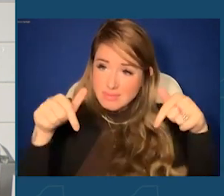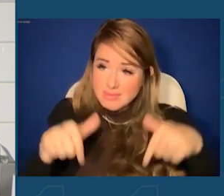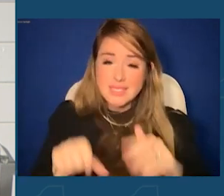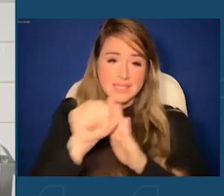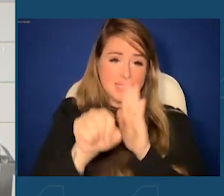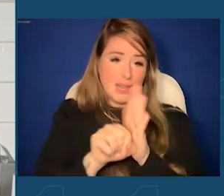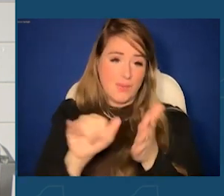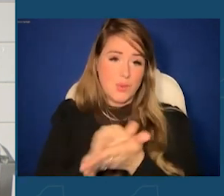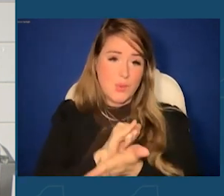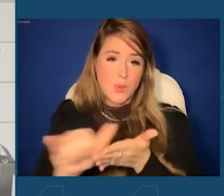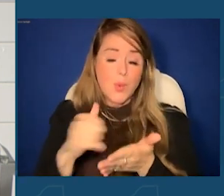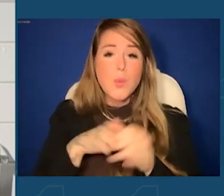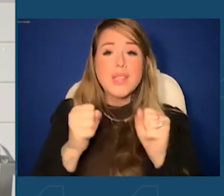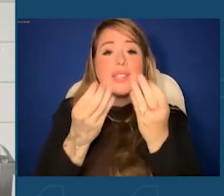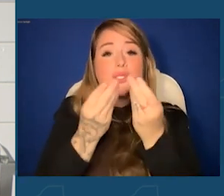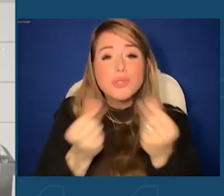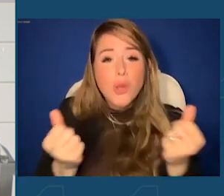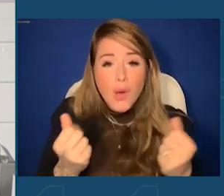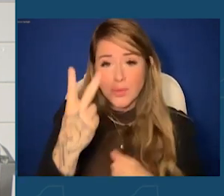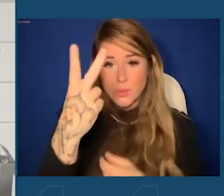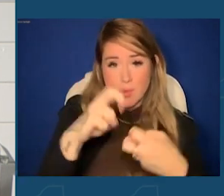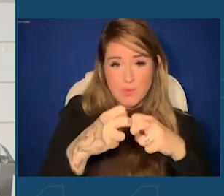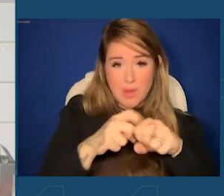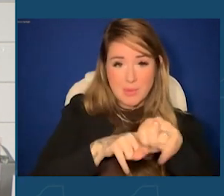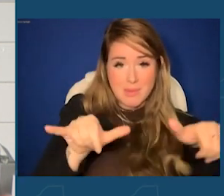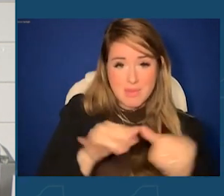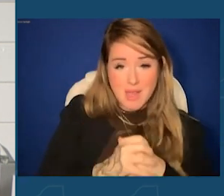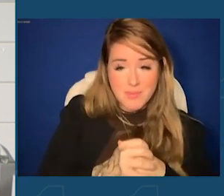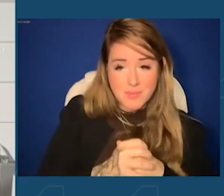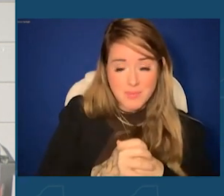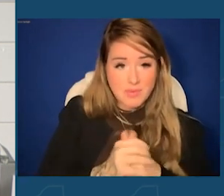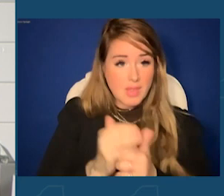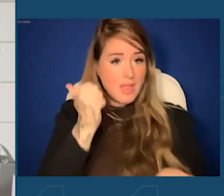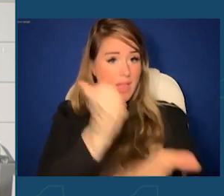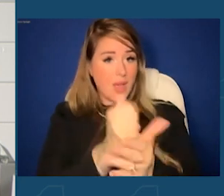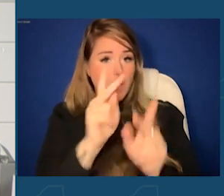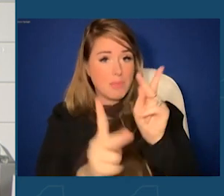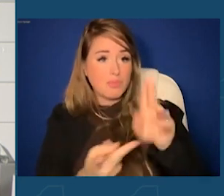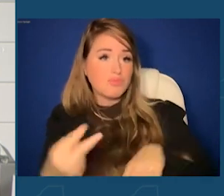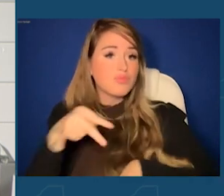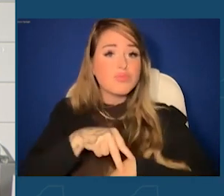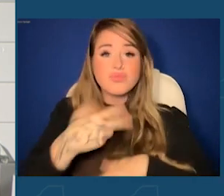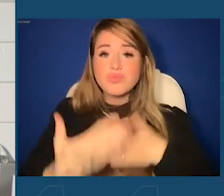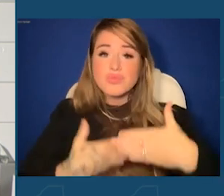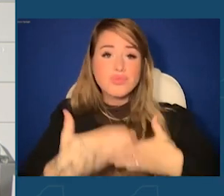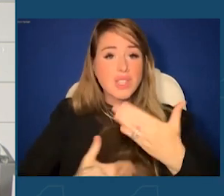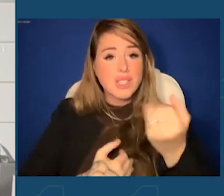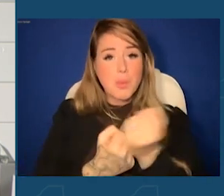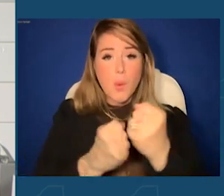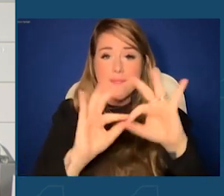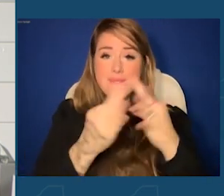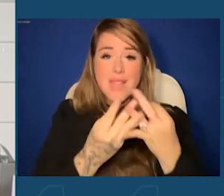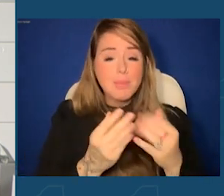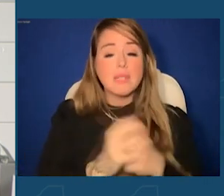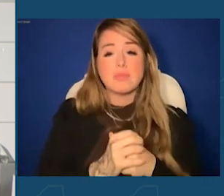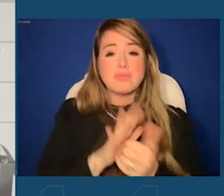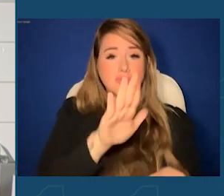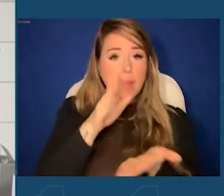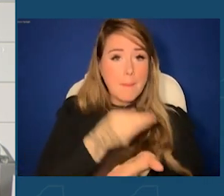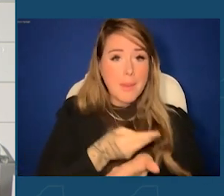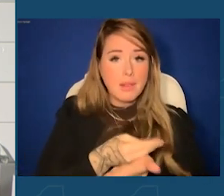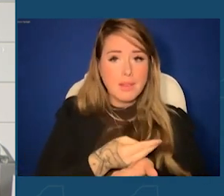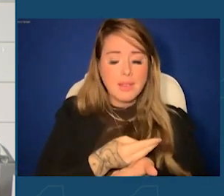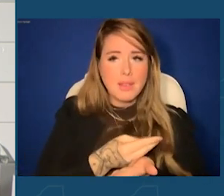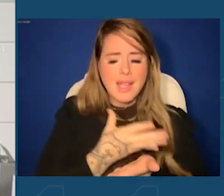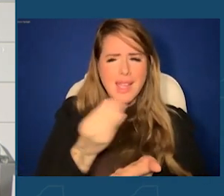to solve two problems: how to help these people get on their feet and support their families. And my God, who in this